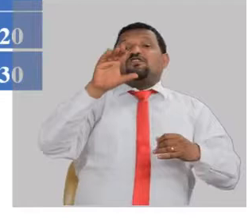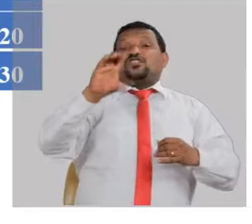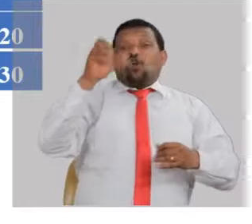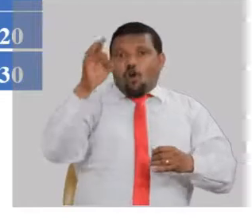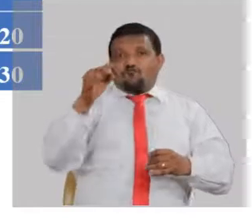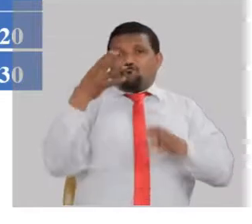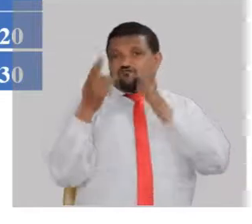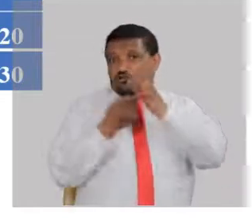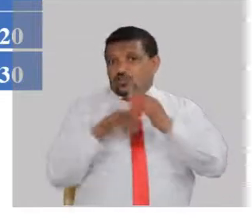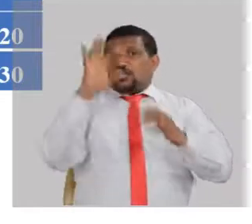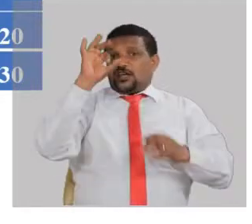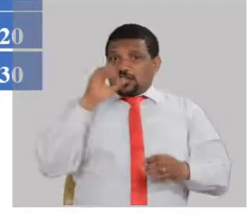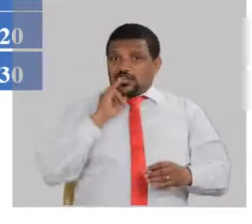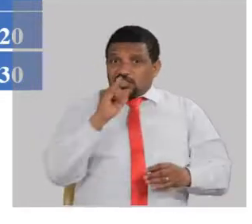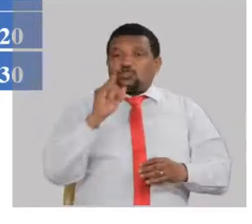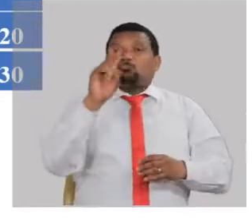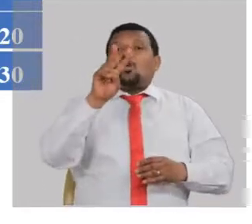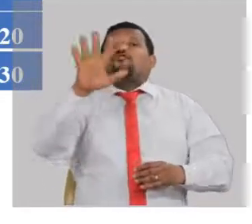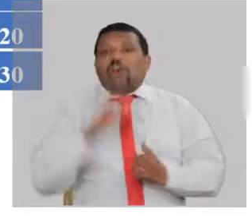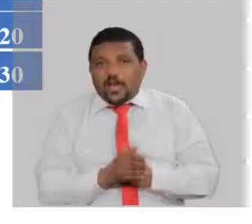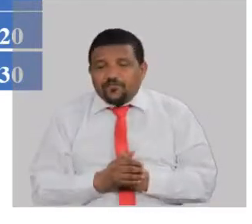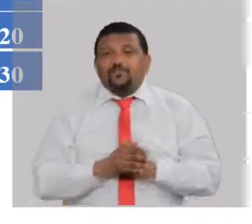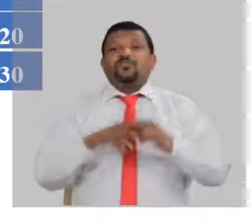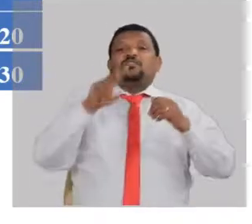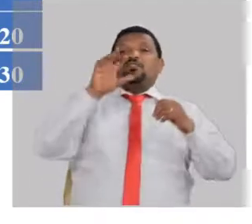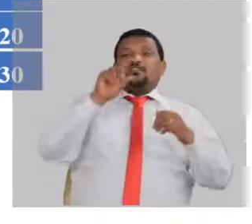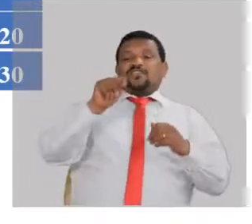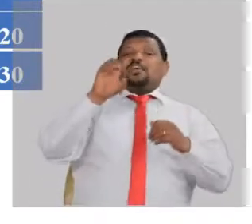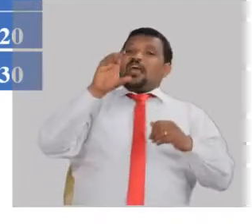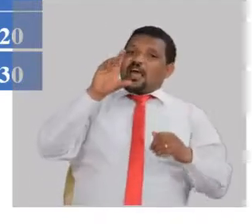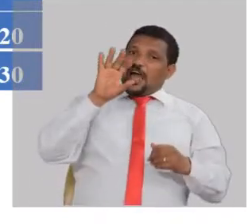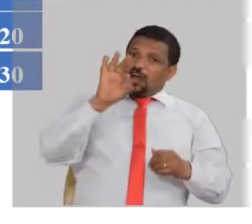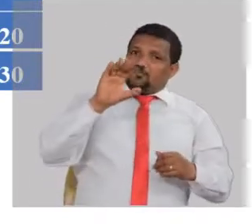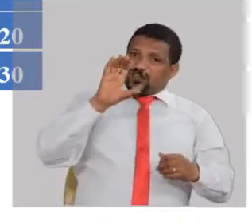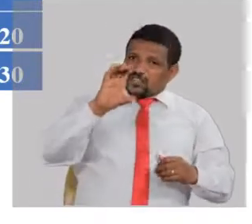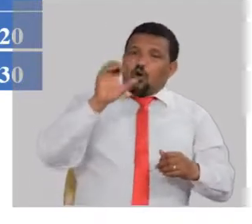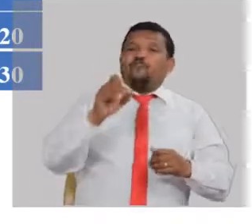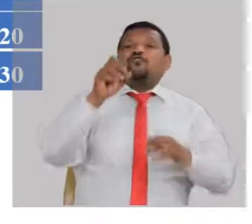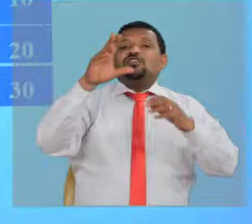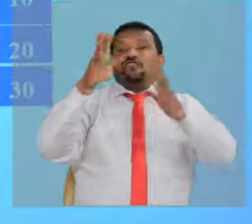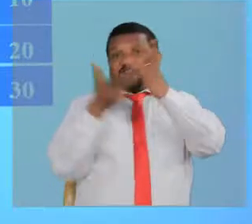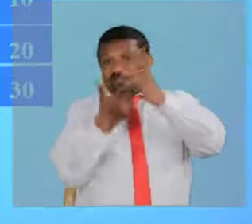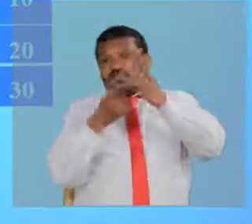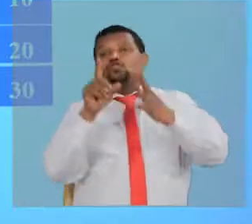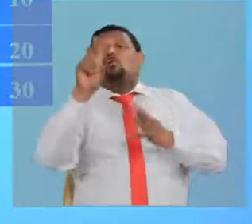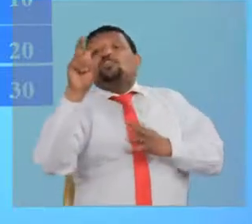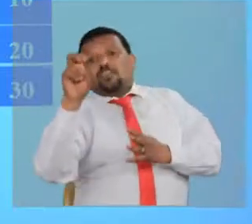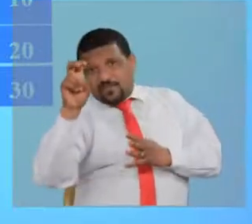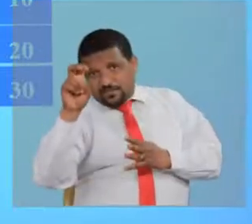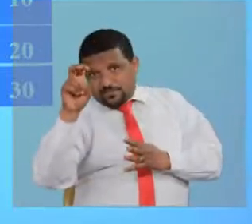fourth is 25 and the TFC of the fifth is 20.